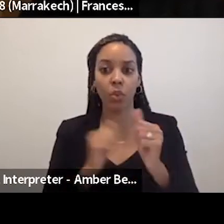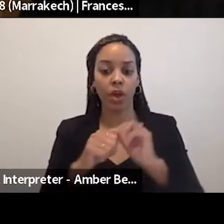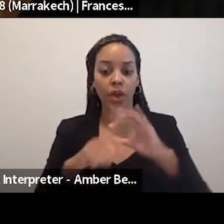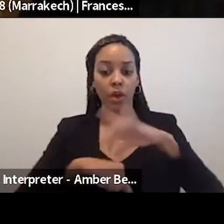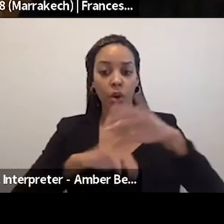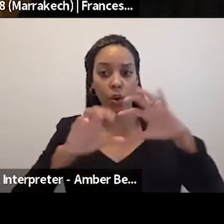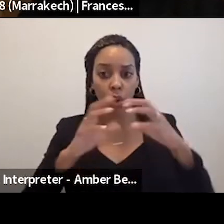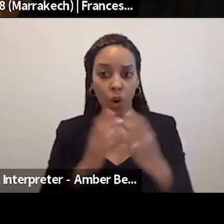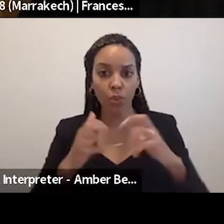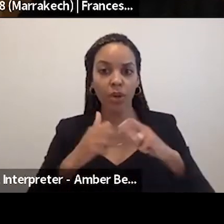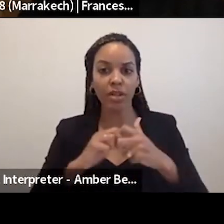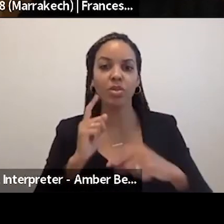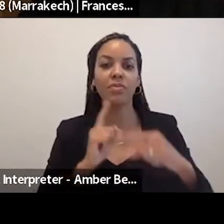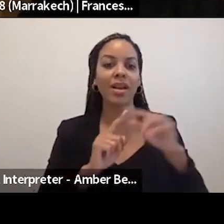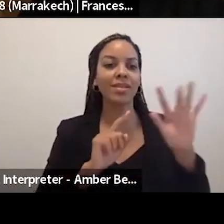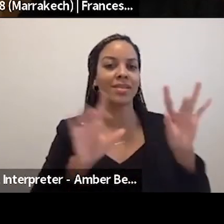your residents?